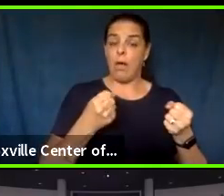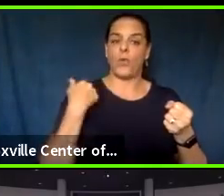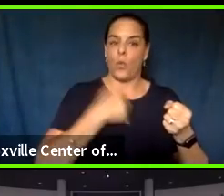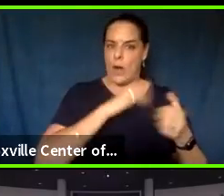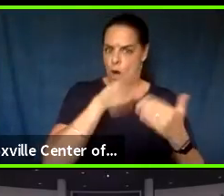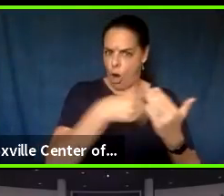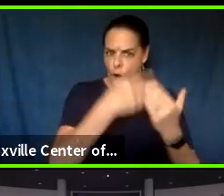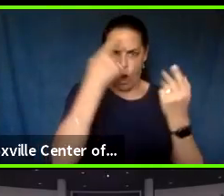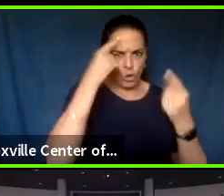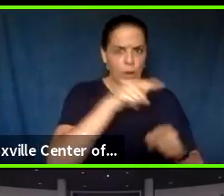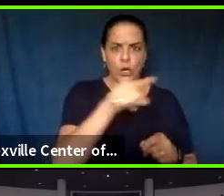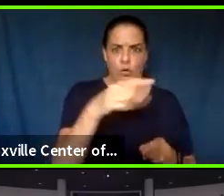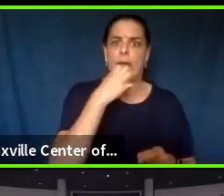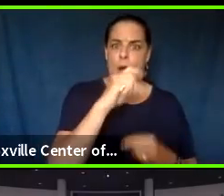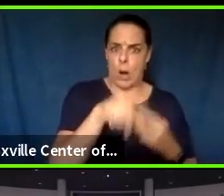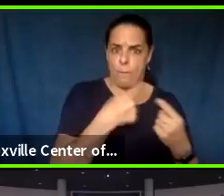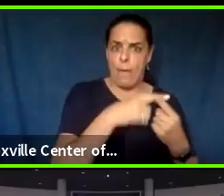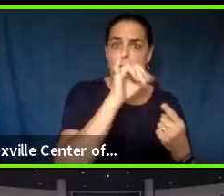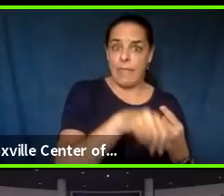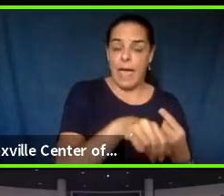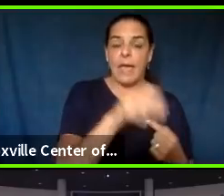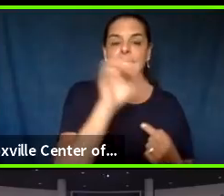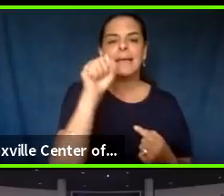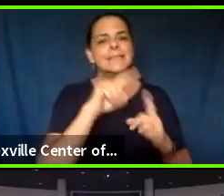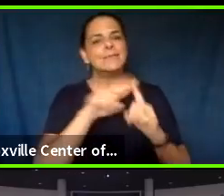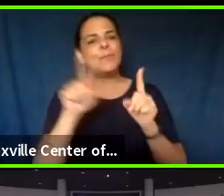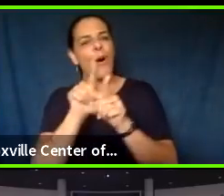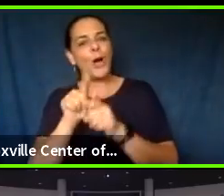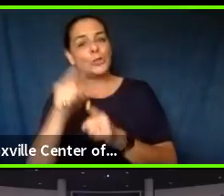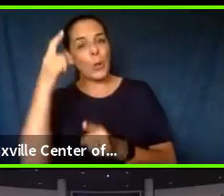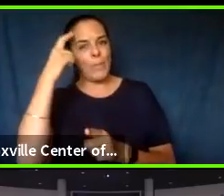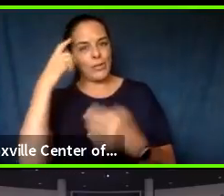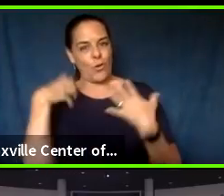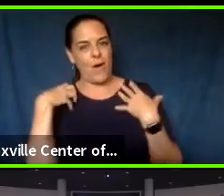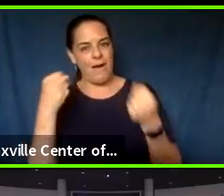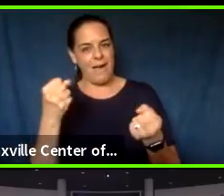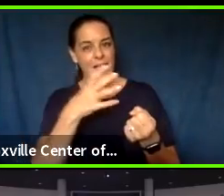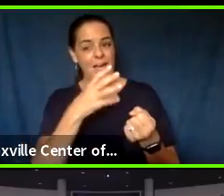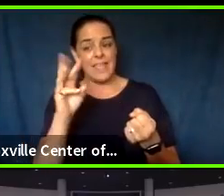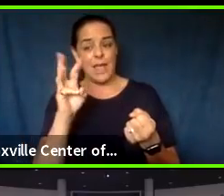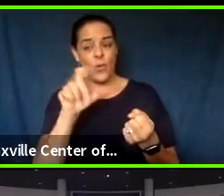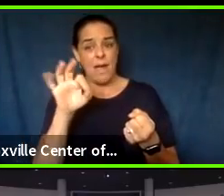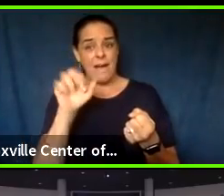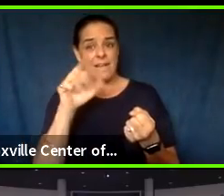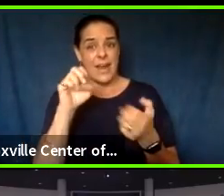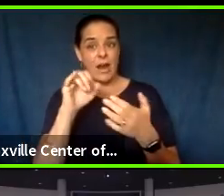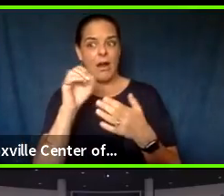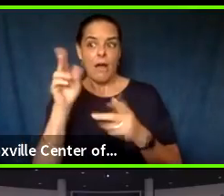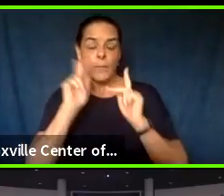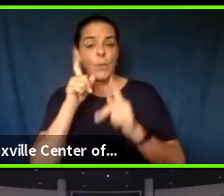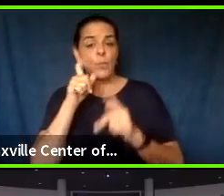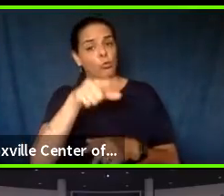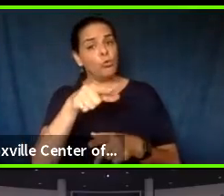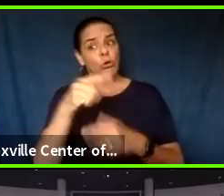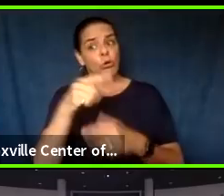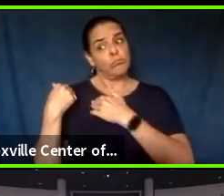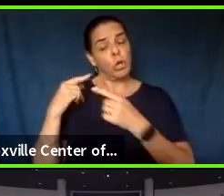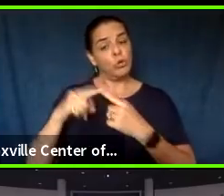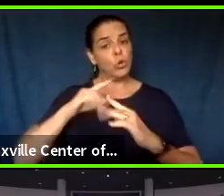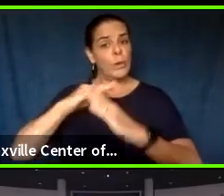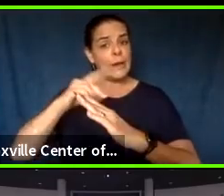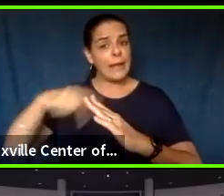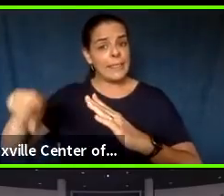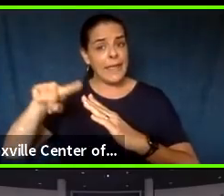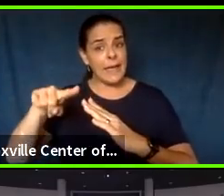you care about, but the mental health and the overall welfare of those you're charged to protect. For many